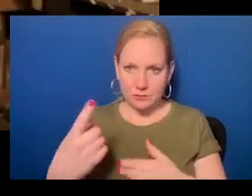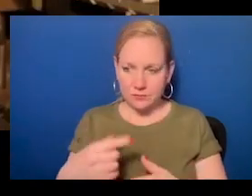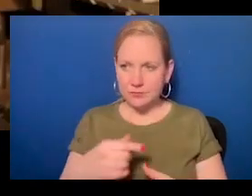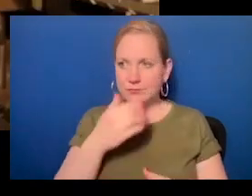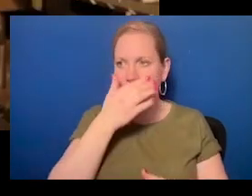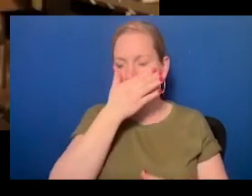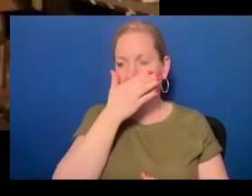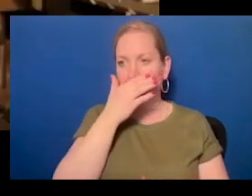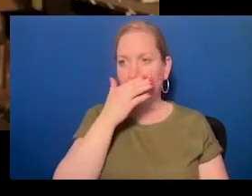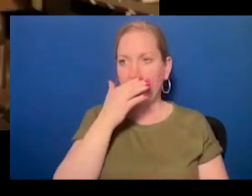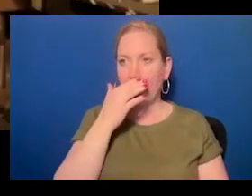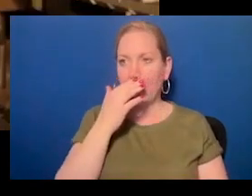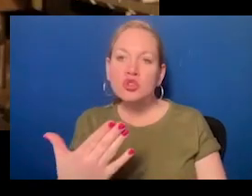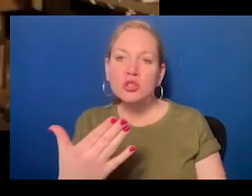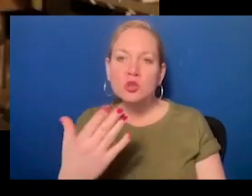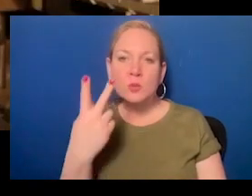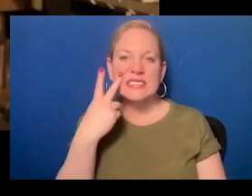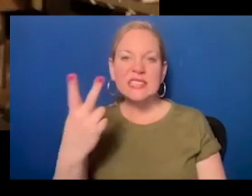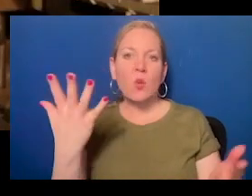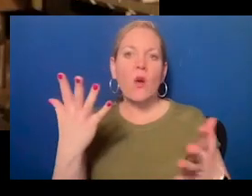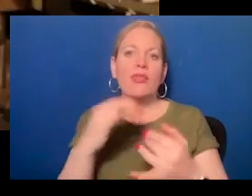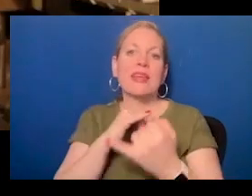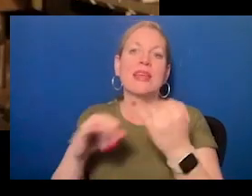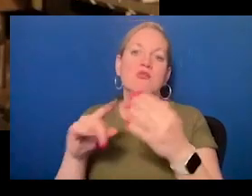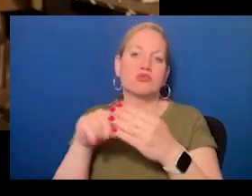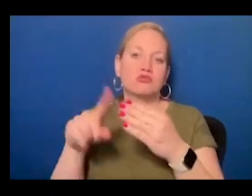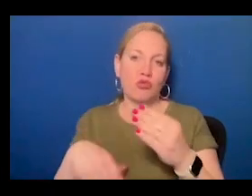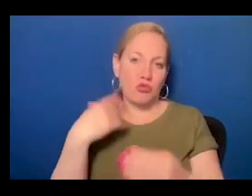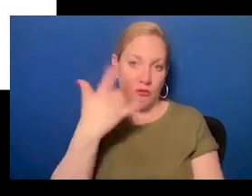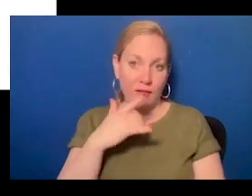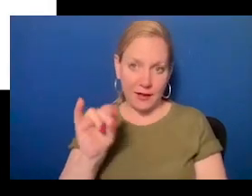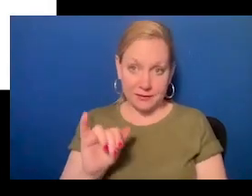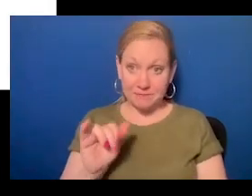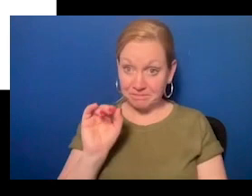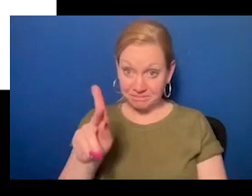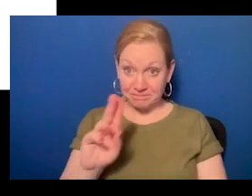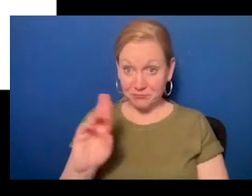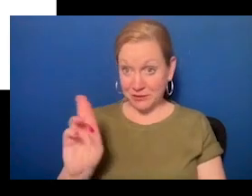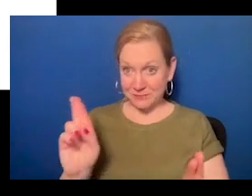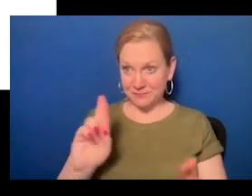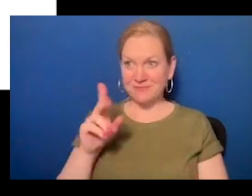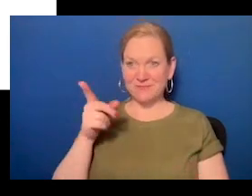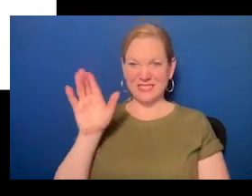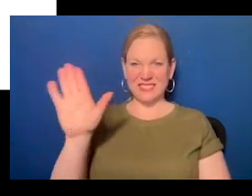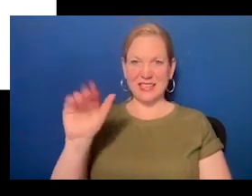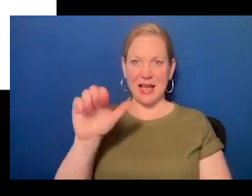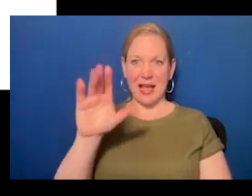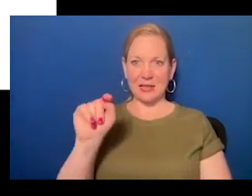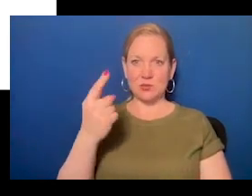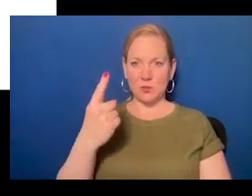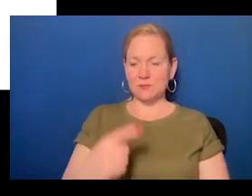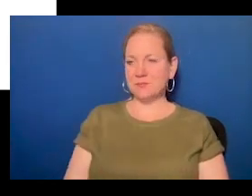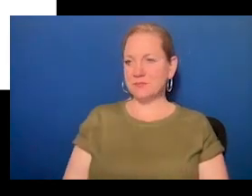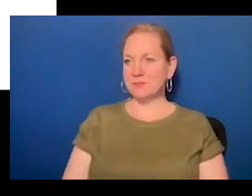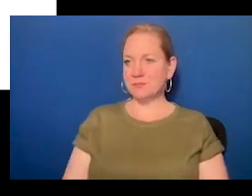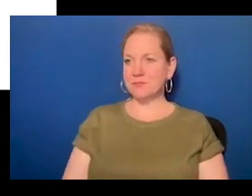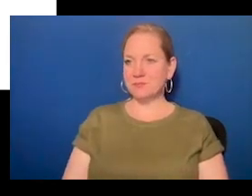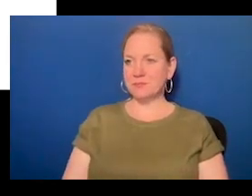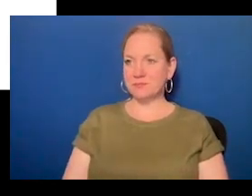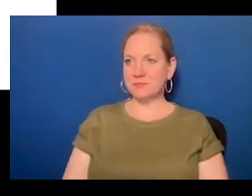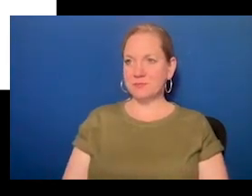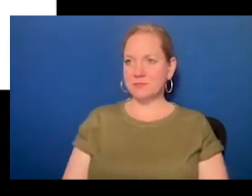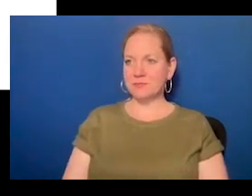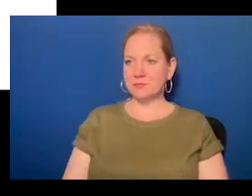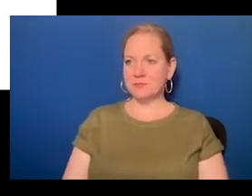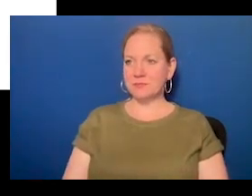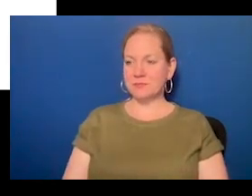watch the Act 1 from this one because I think it's good to see what they ended up choosing and sort of what feedback